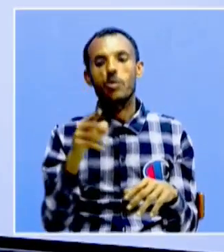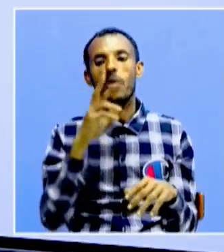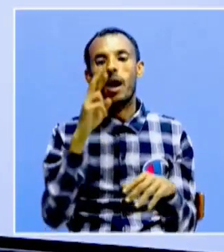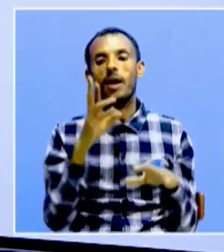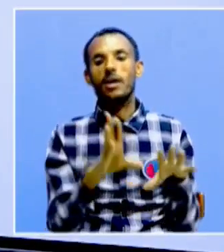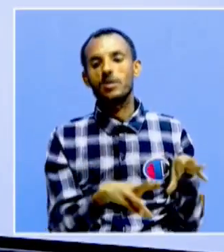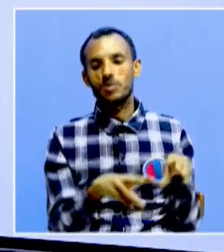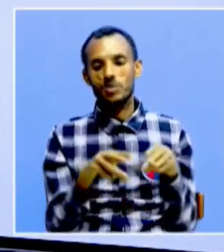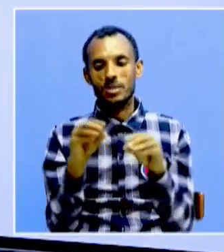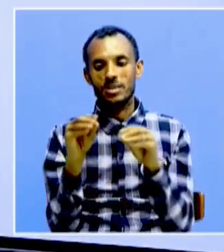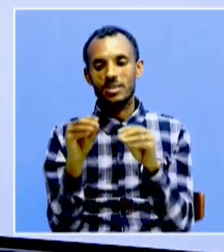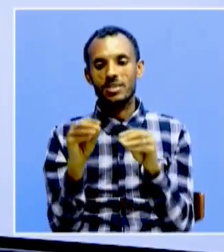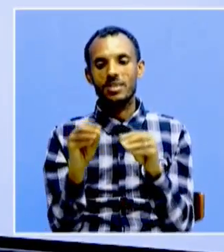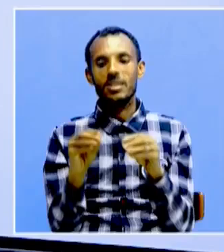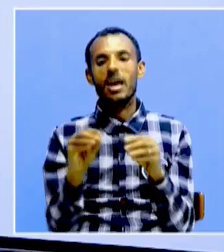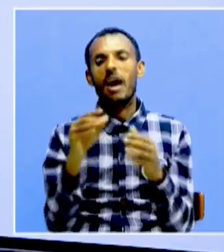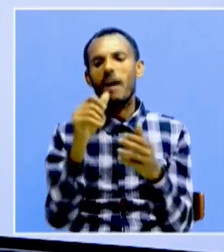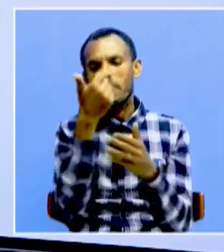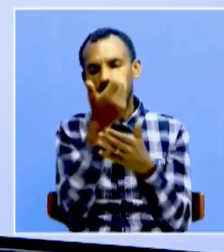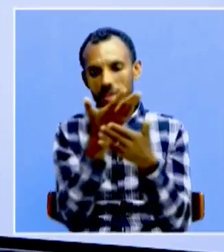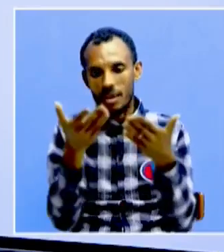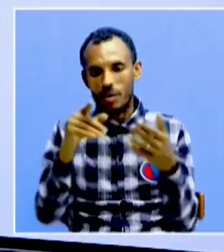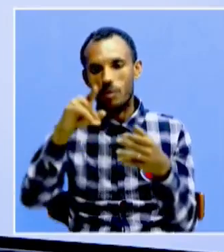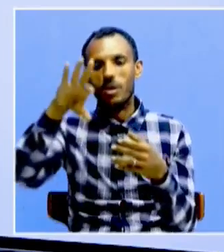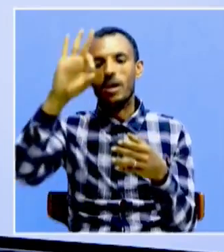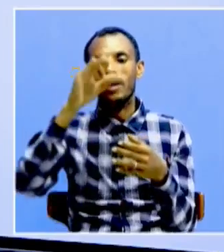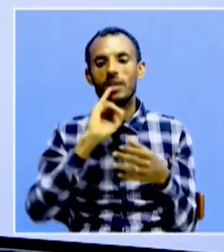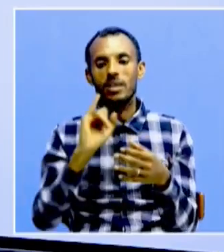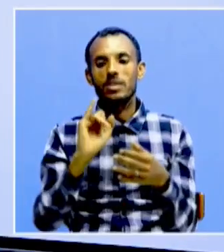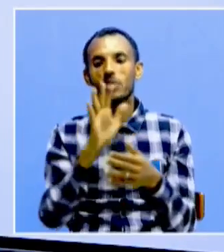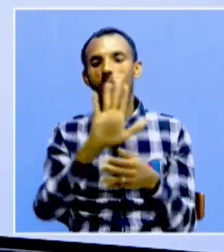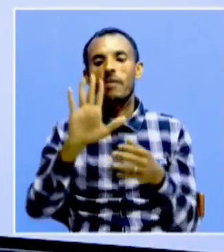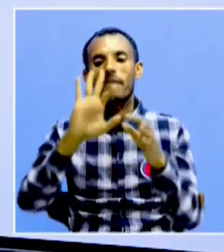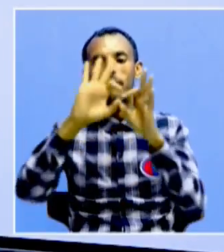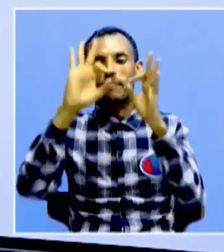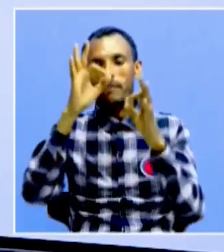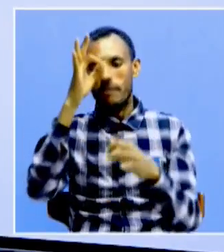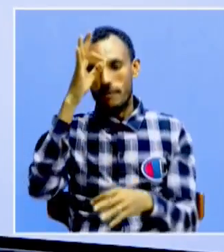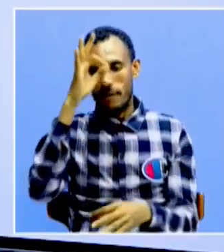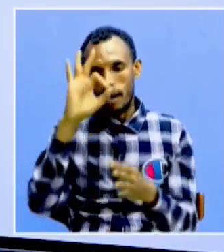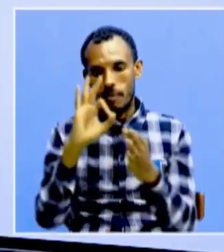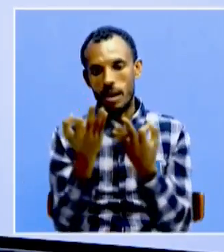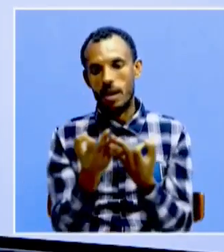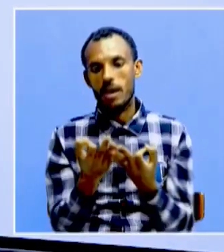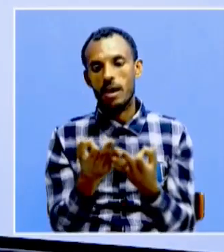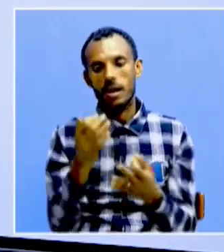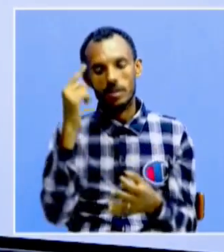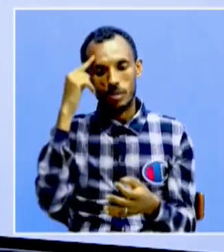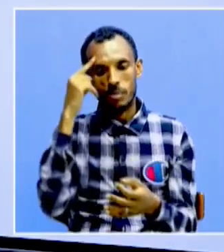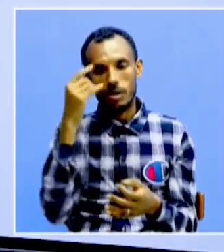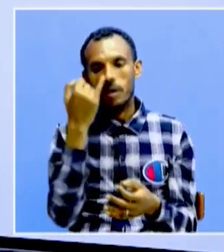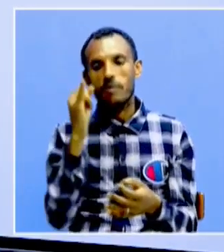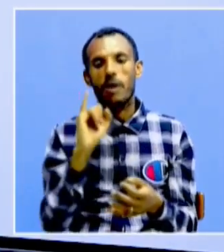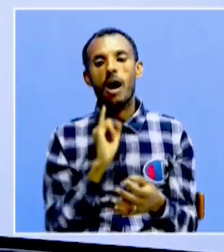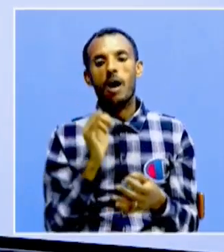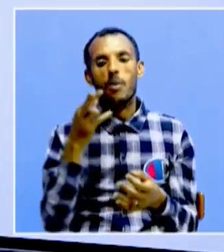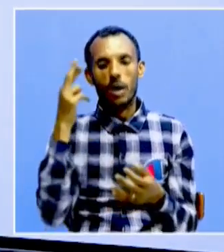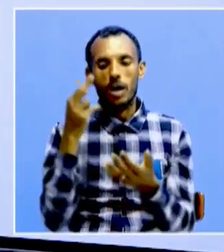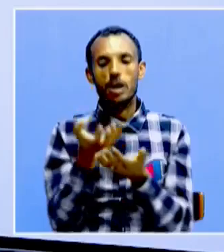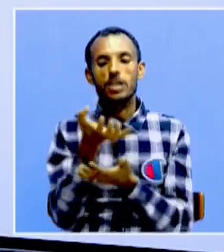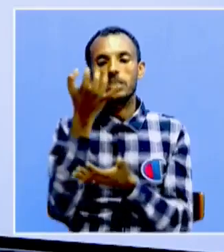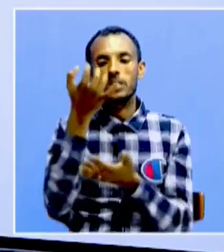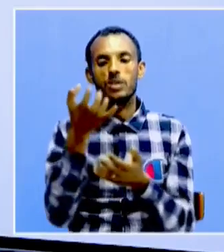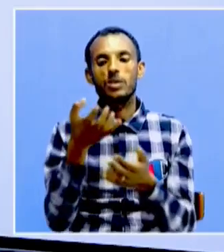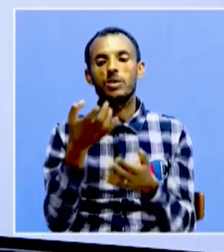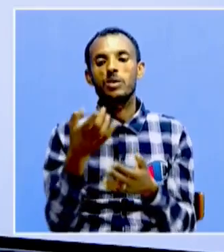students. Yes? Everything you get is what? From your families. But let's assume that if I were rich, what would you do to your